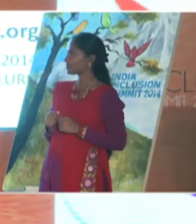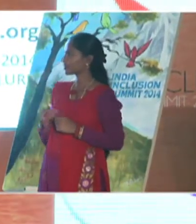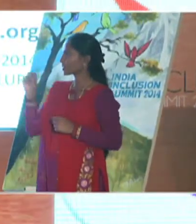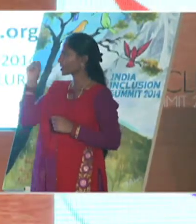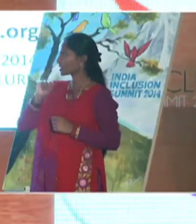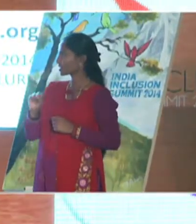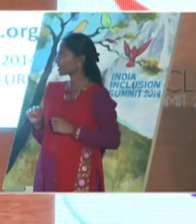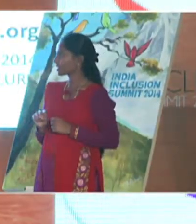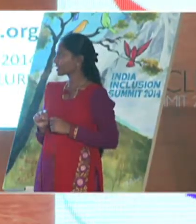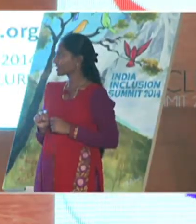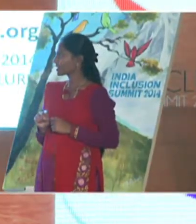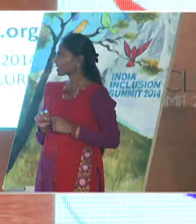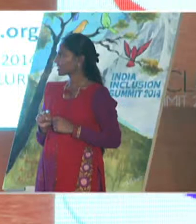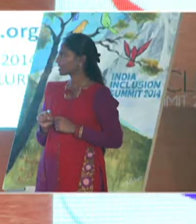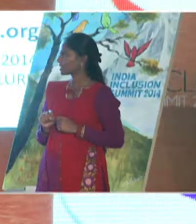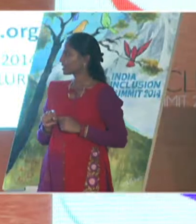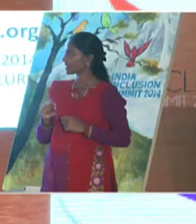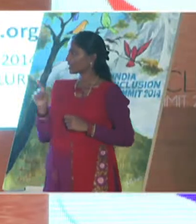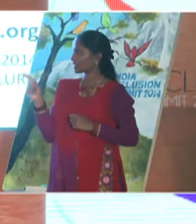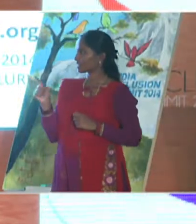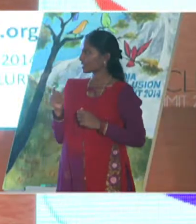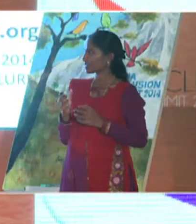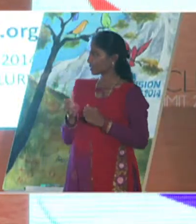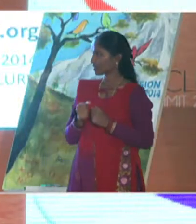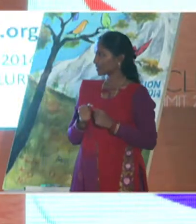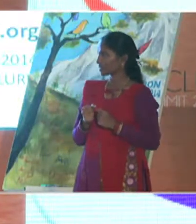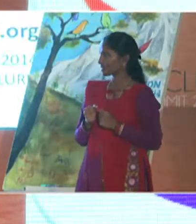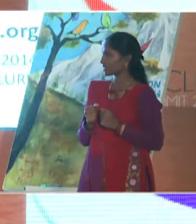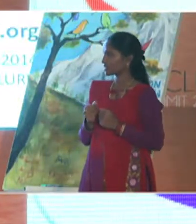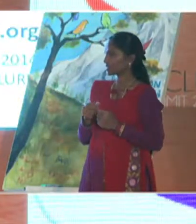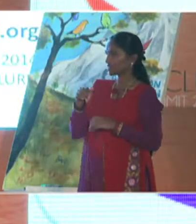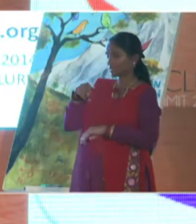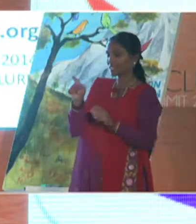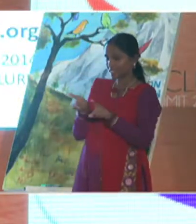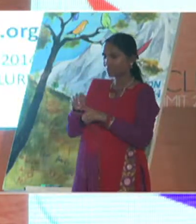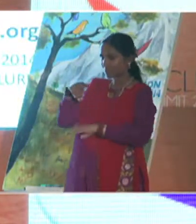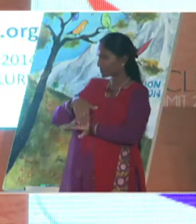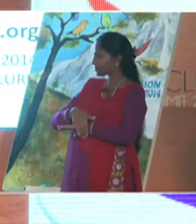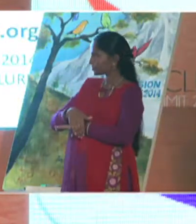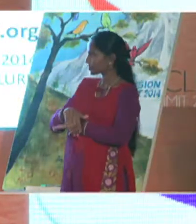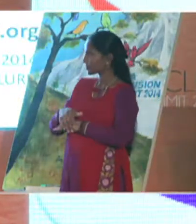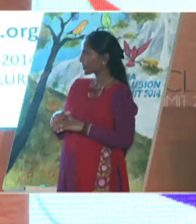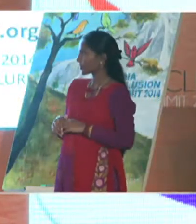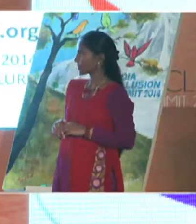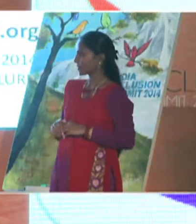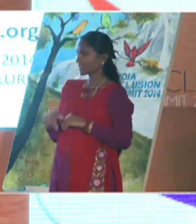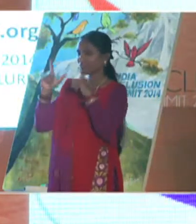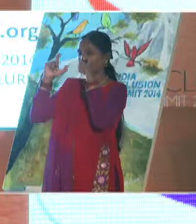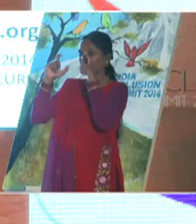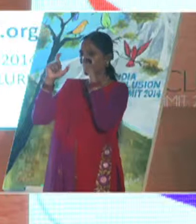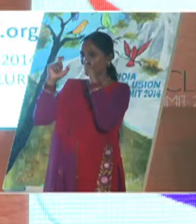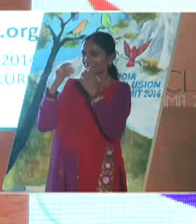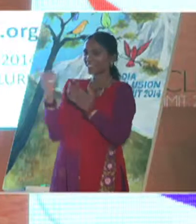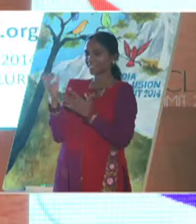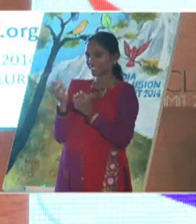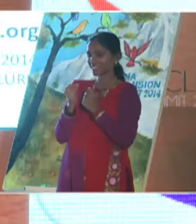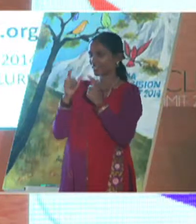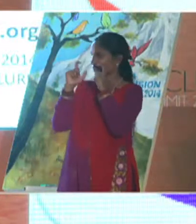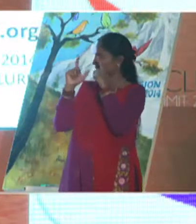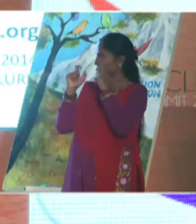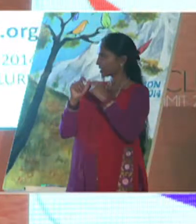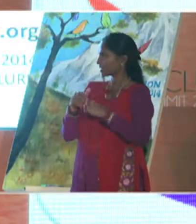So there's one thing, and that's the first thing that I noticed when we first met. Sabria was taking pictures. And